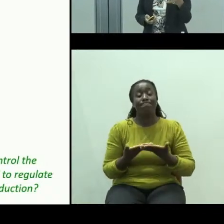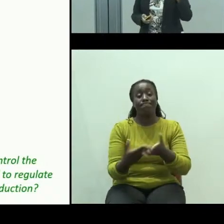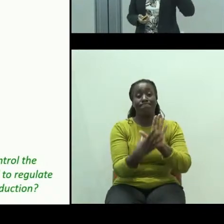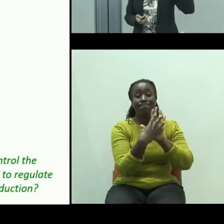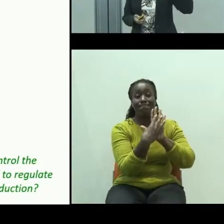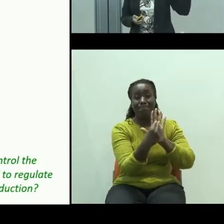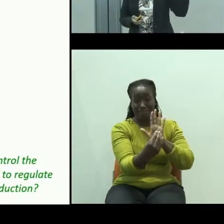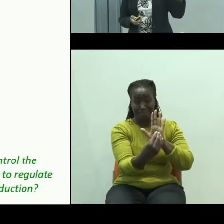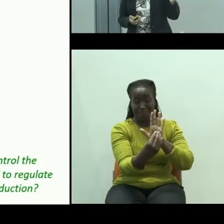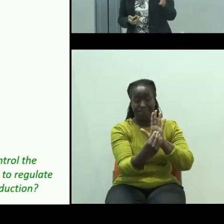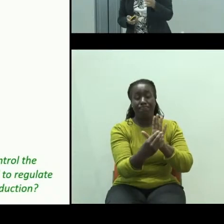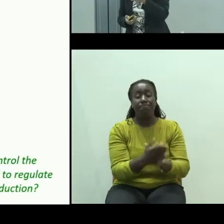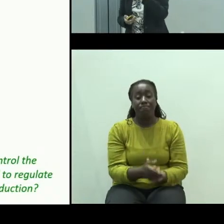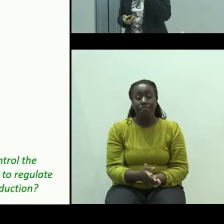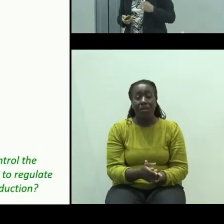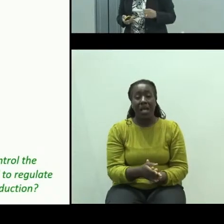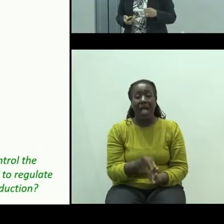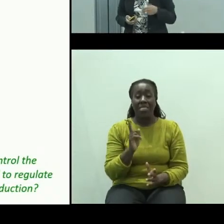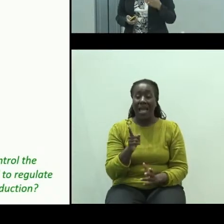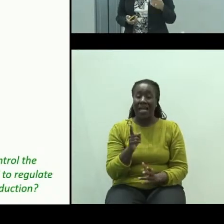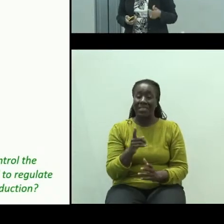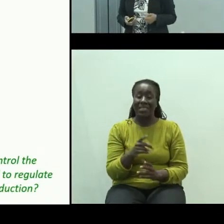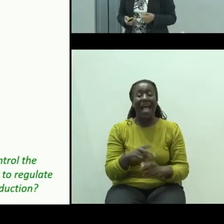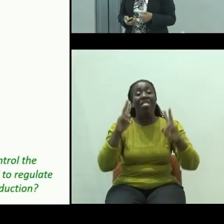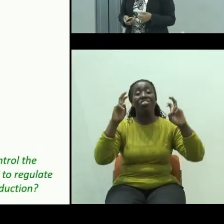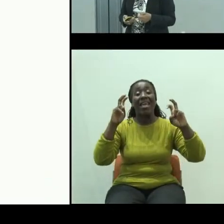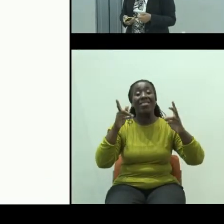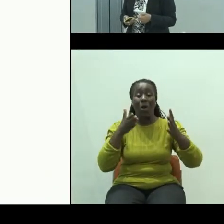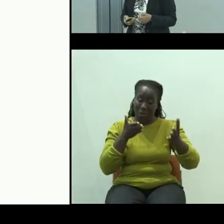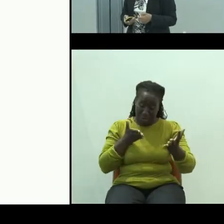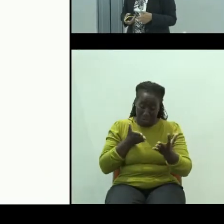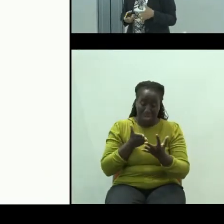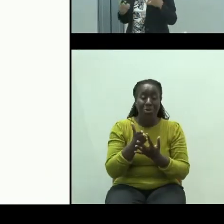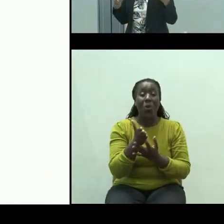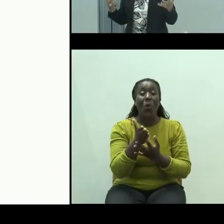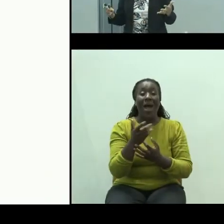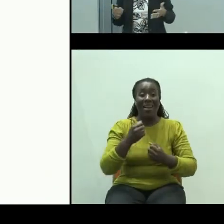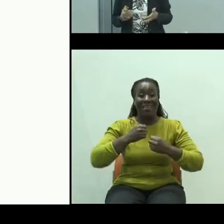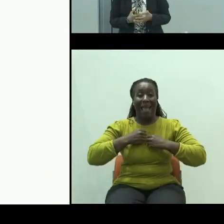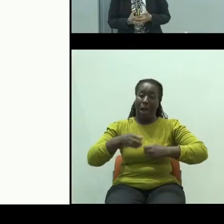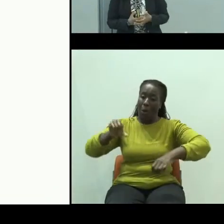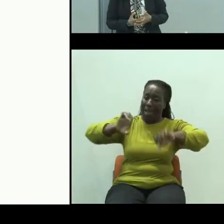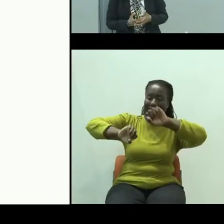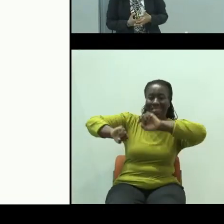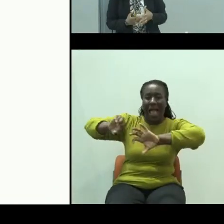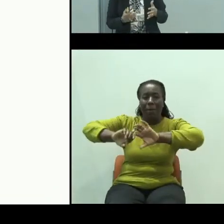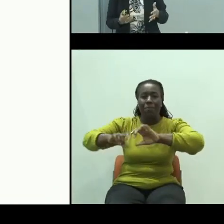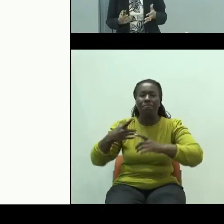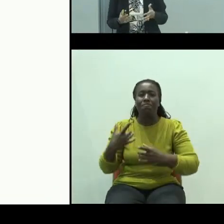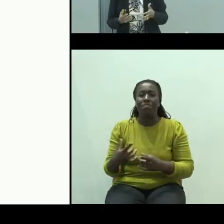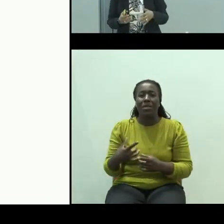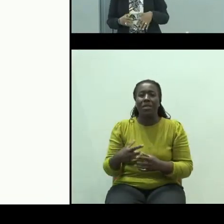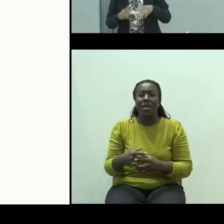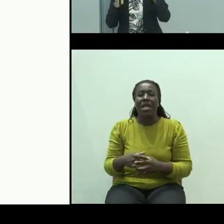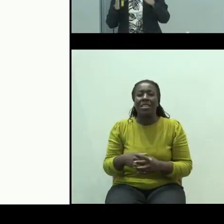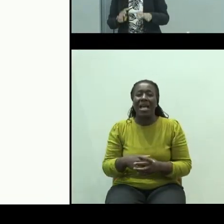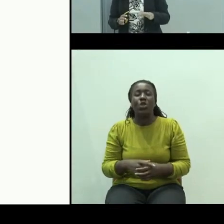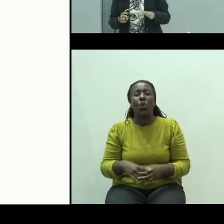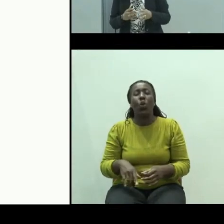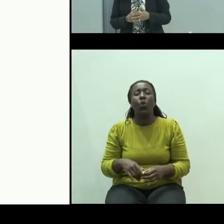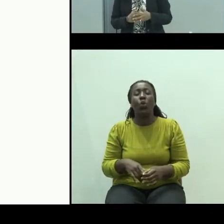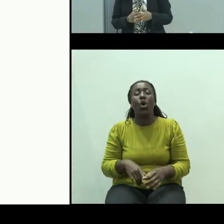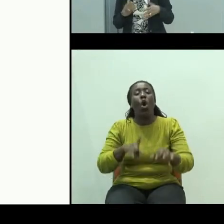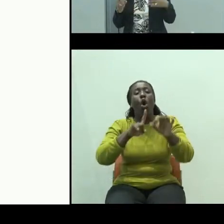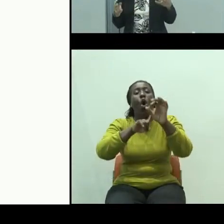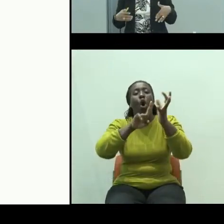of one that has been a theme we've carried throughout other work in the lab, and that is using something called quorum sensing. And I'm going to pause